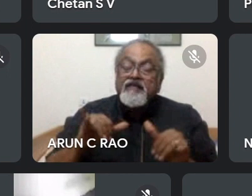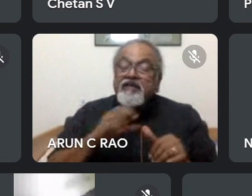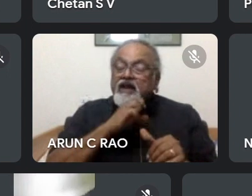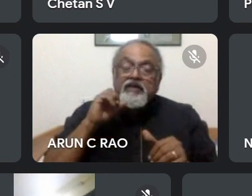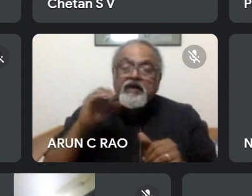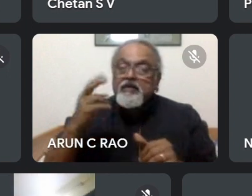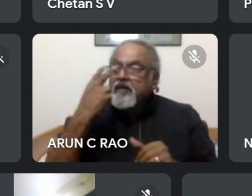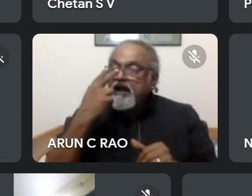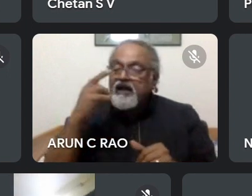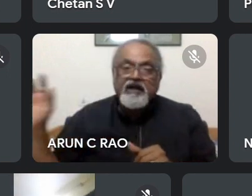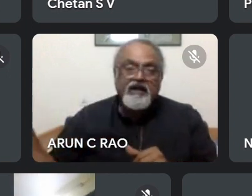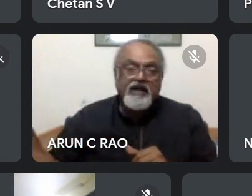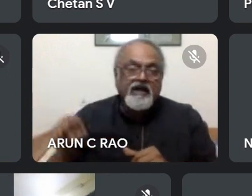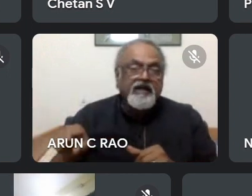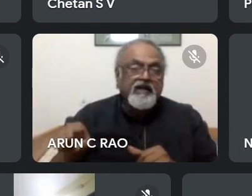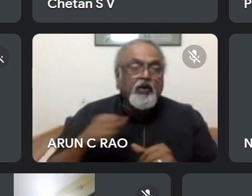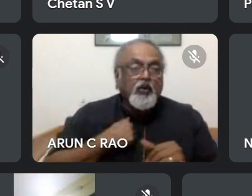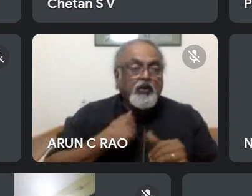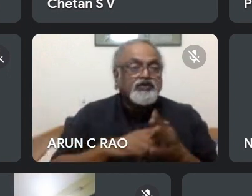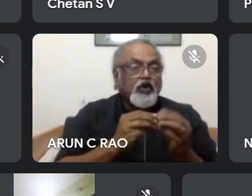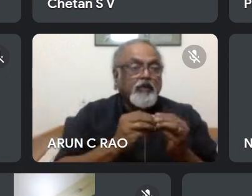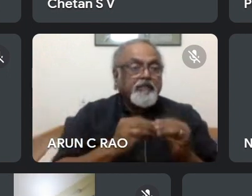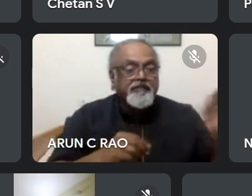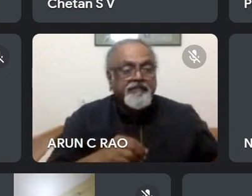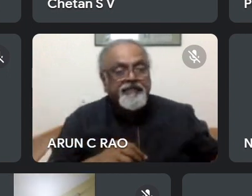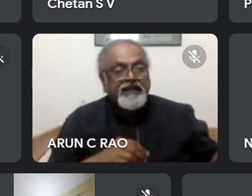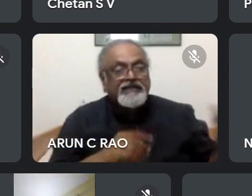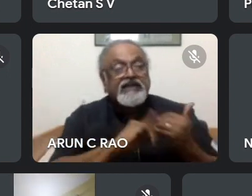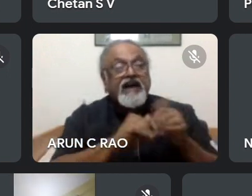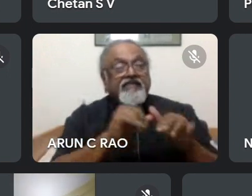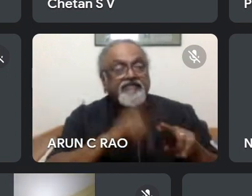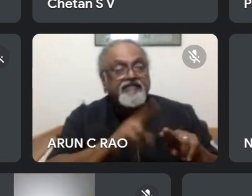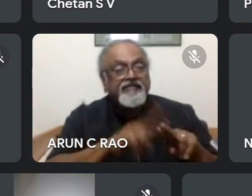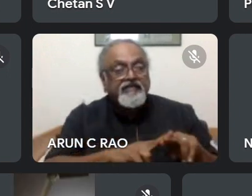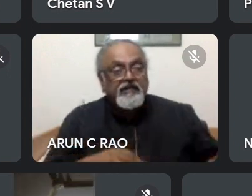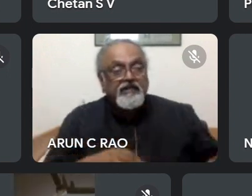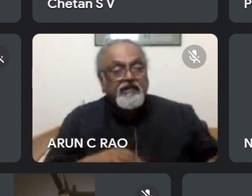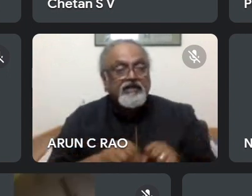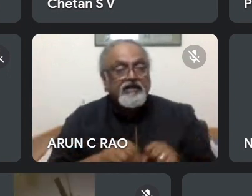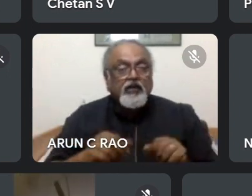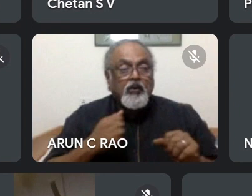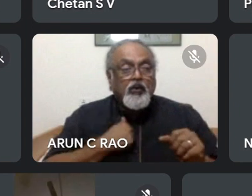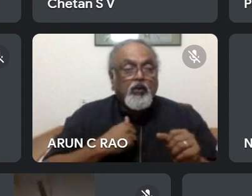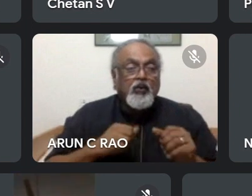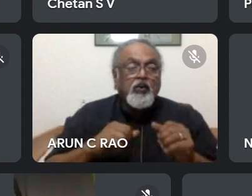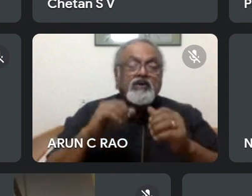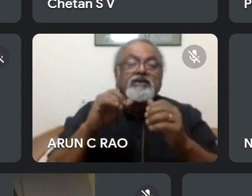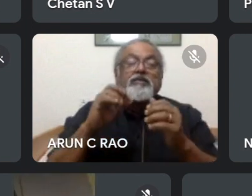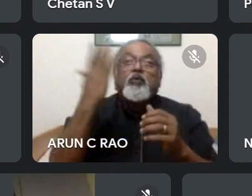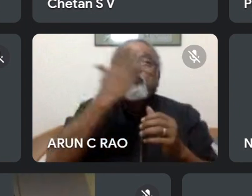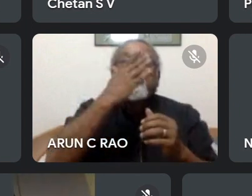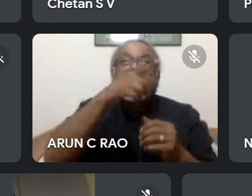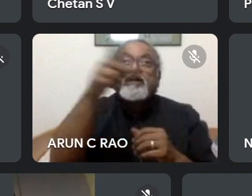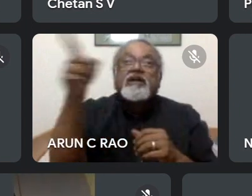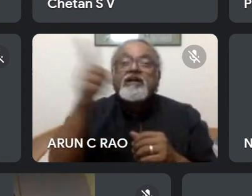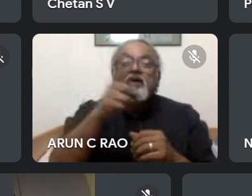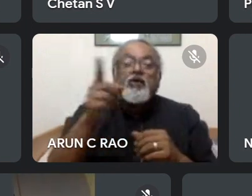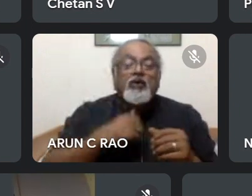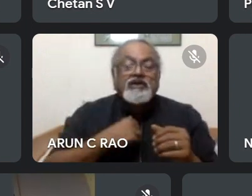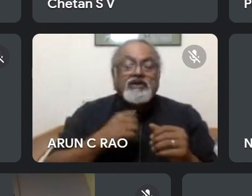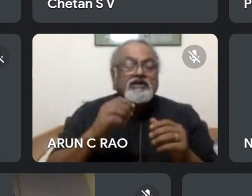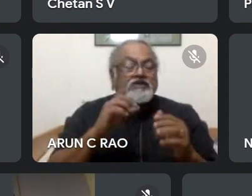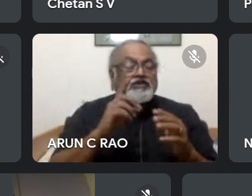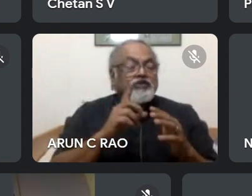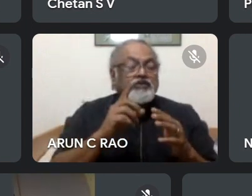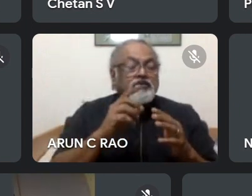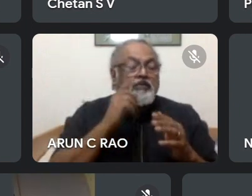blind. And then we had our employees. While the movie was playing, our employee was explaining what was happening on the screen.